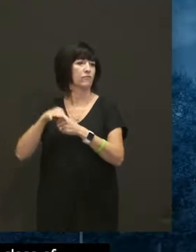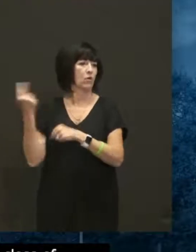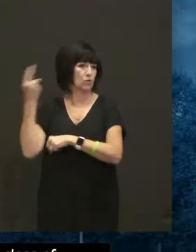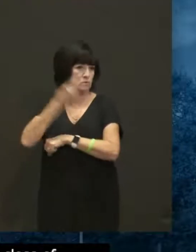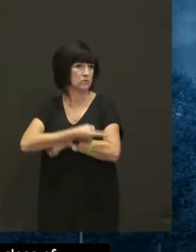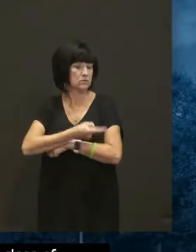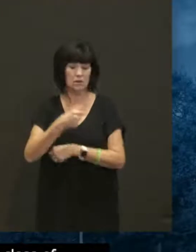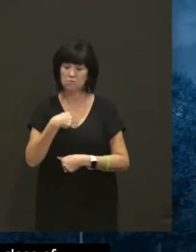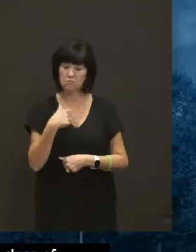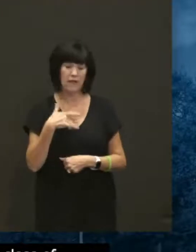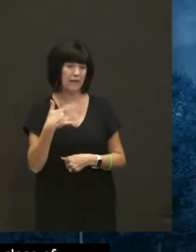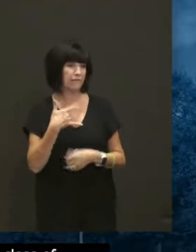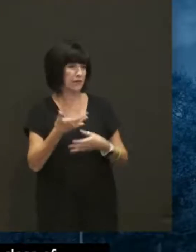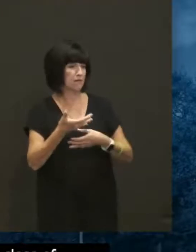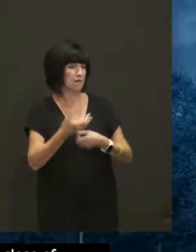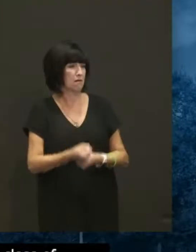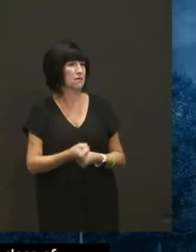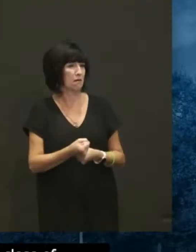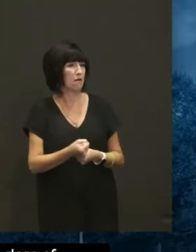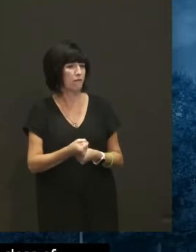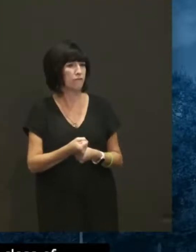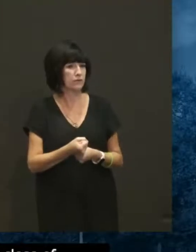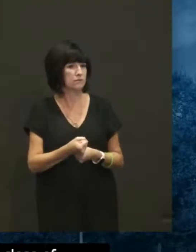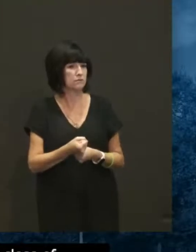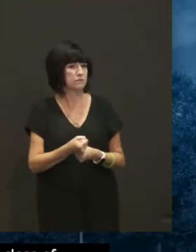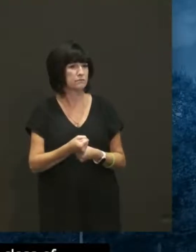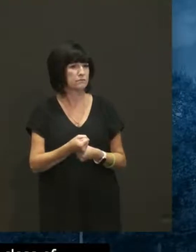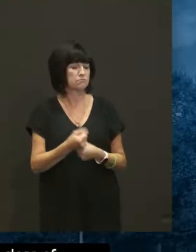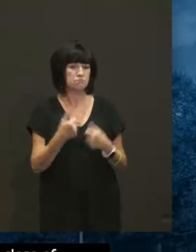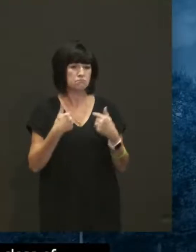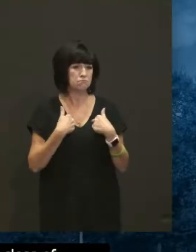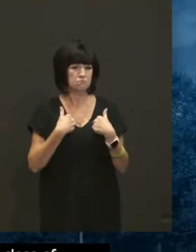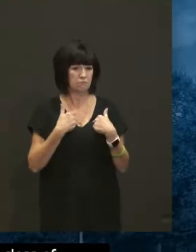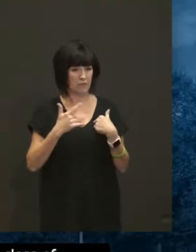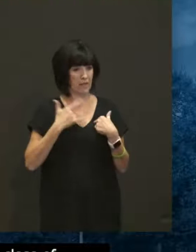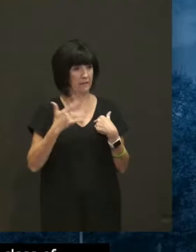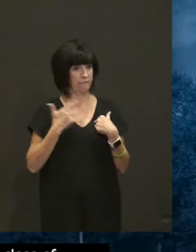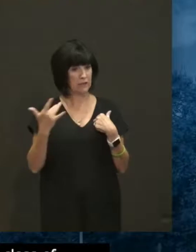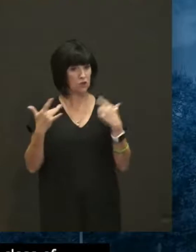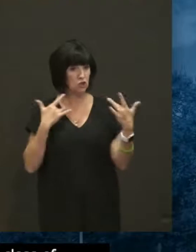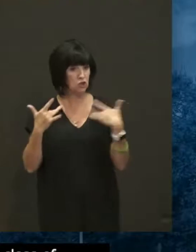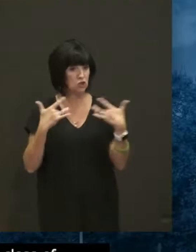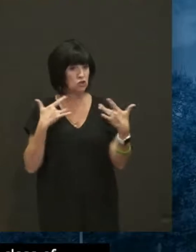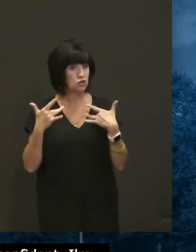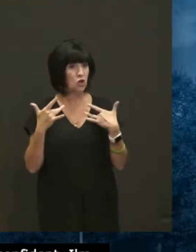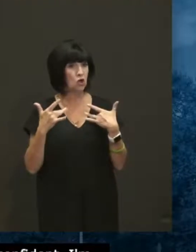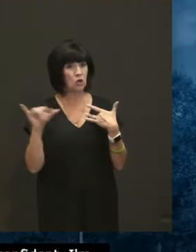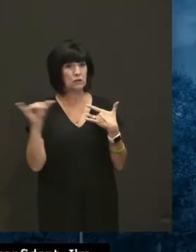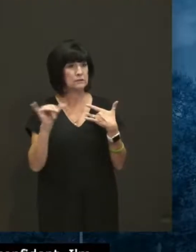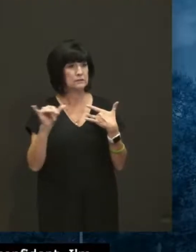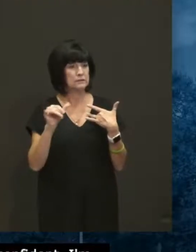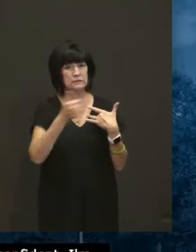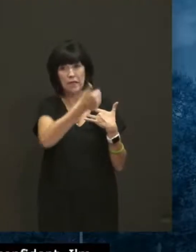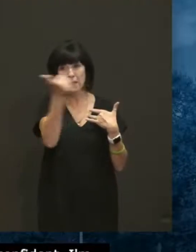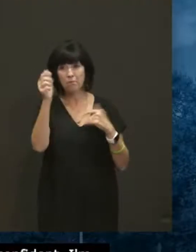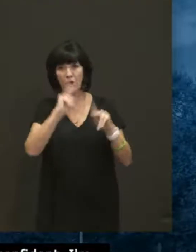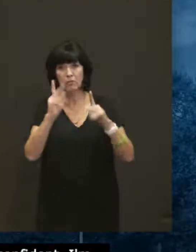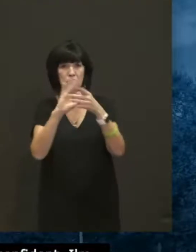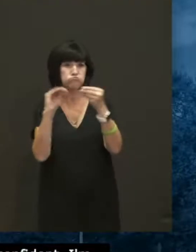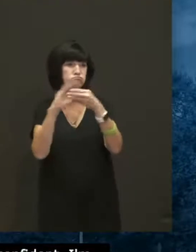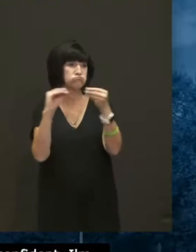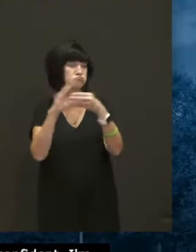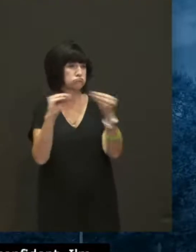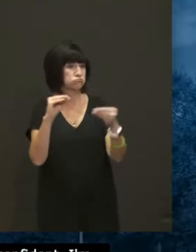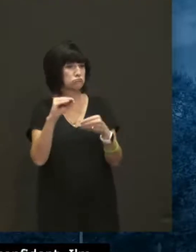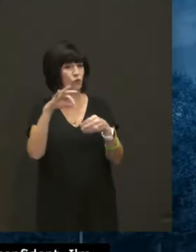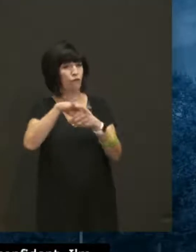very confident. I'm not as concerned as you hear some about a voter fraud. I'm concerned